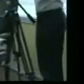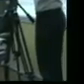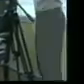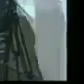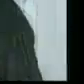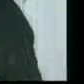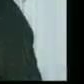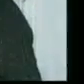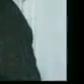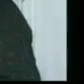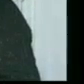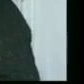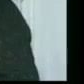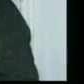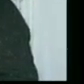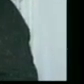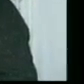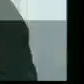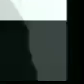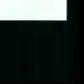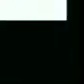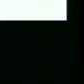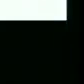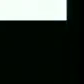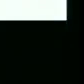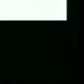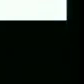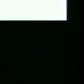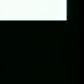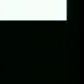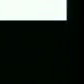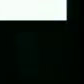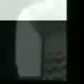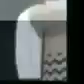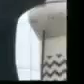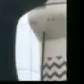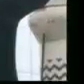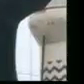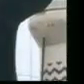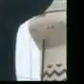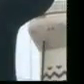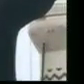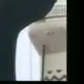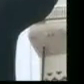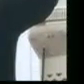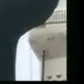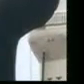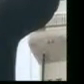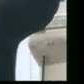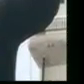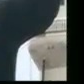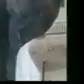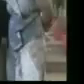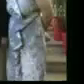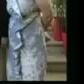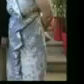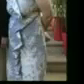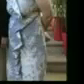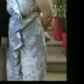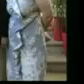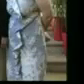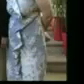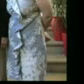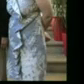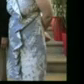television cameras facing you, or speaking out on Huffington Post or in the Washington Post,